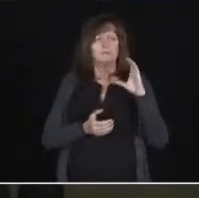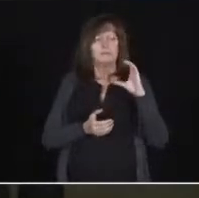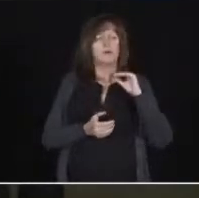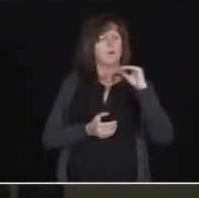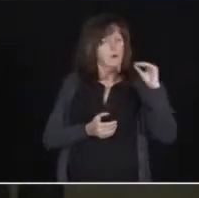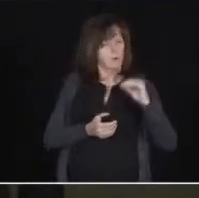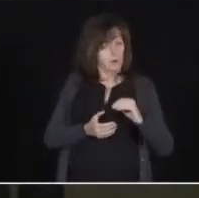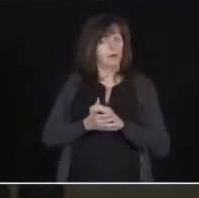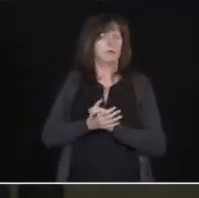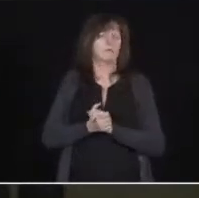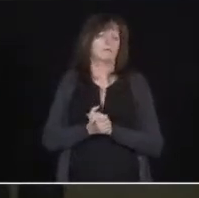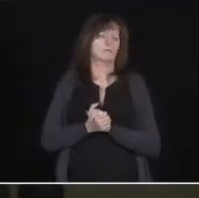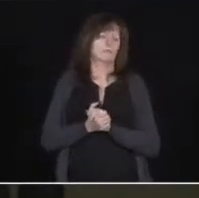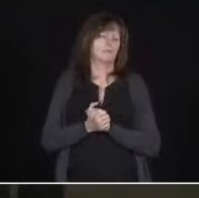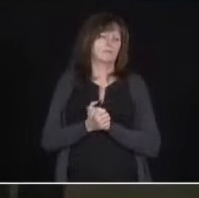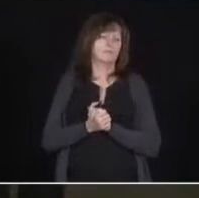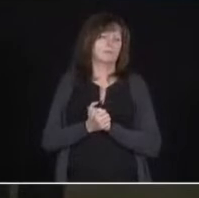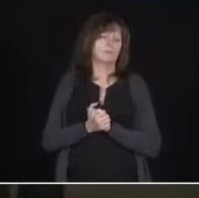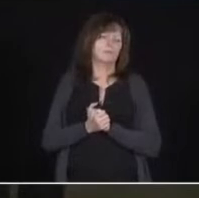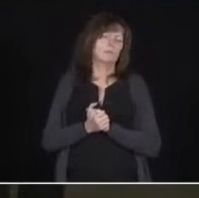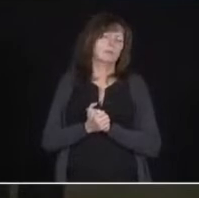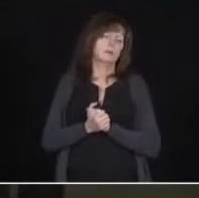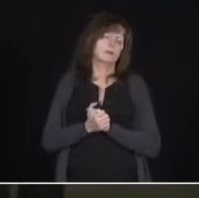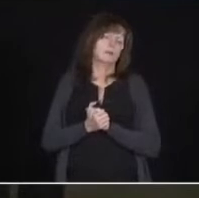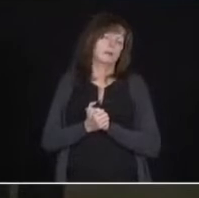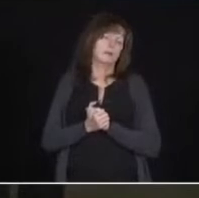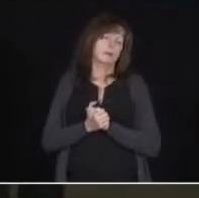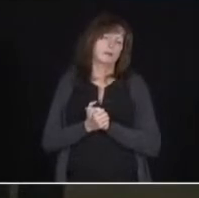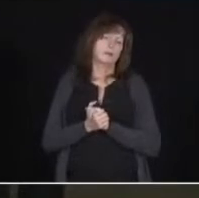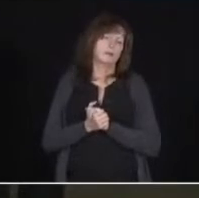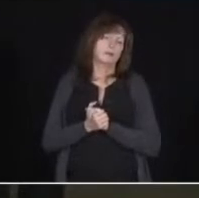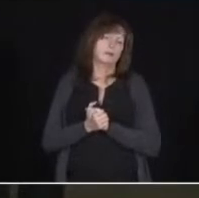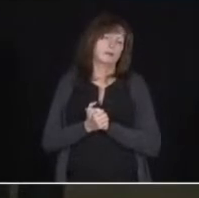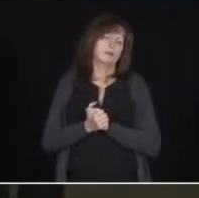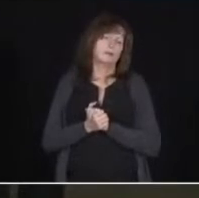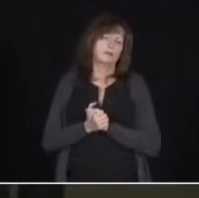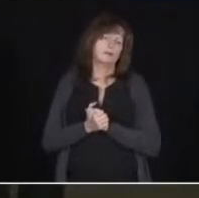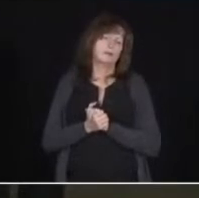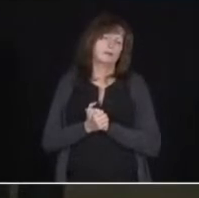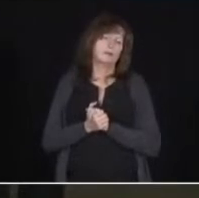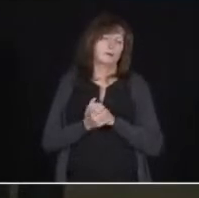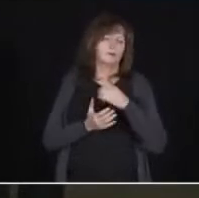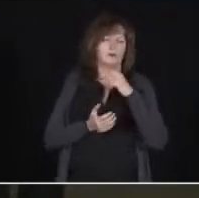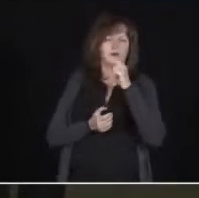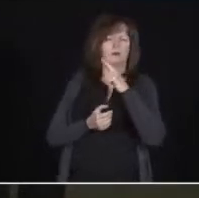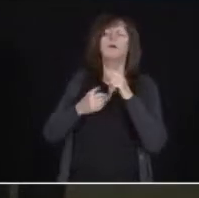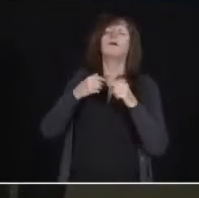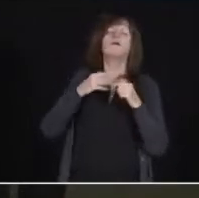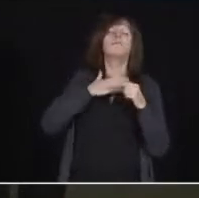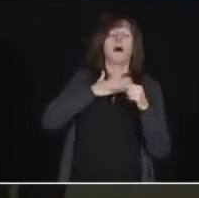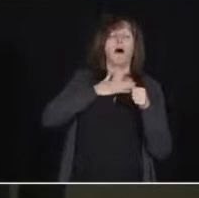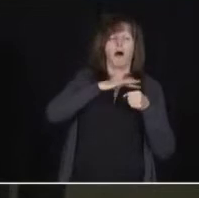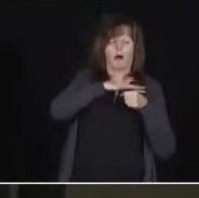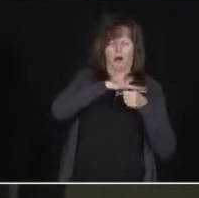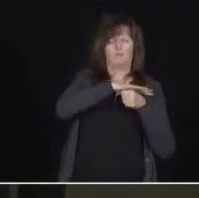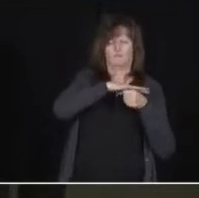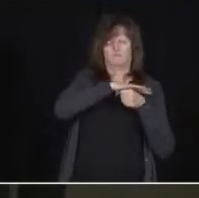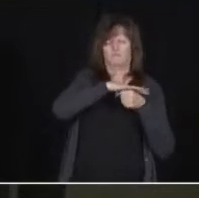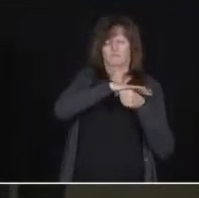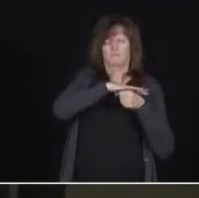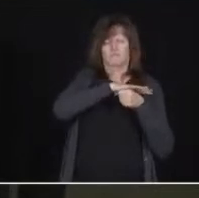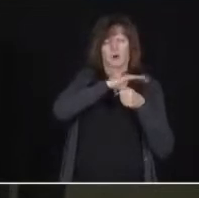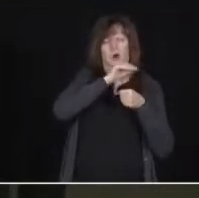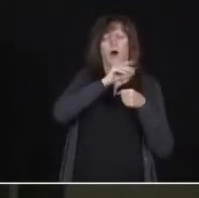hi, Premier. I'm calling. I'm wanting to ask about a local issue here in Eastern Ontario. The Eastern Ontario Health